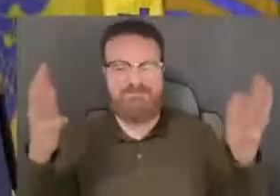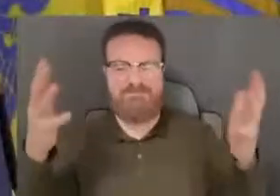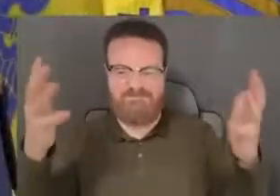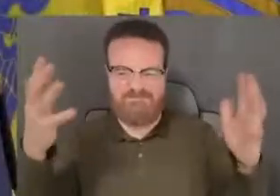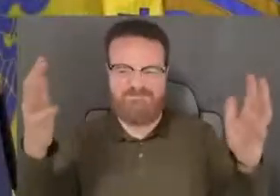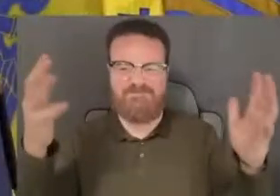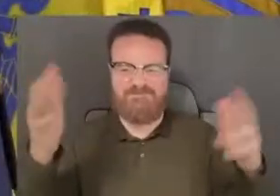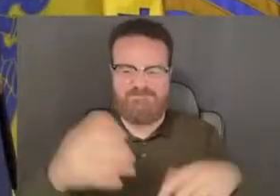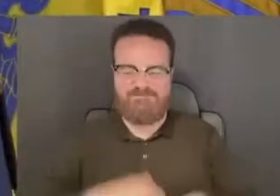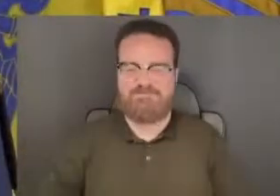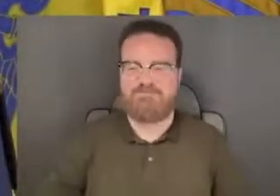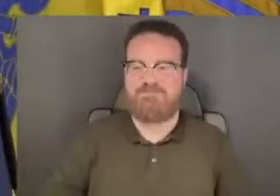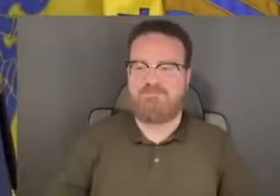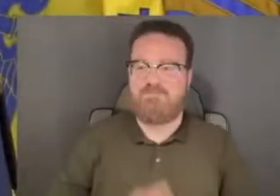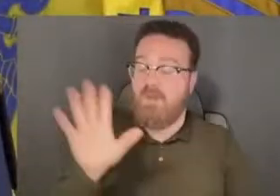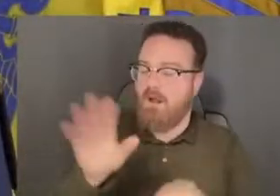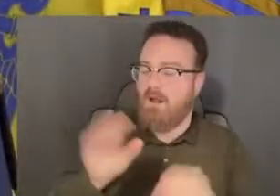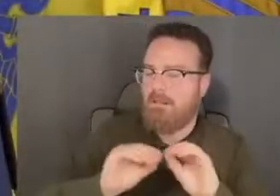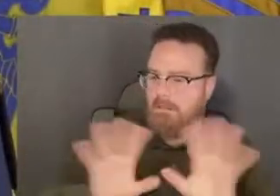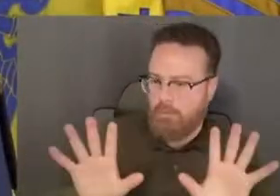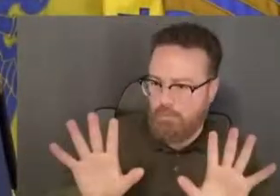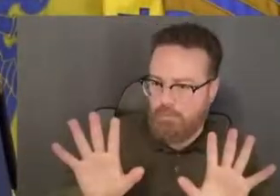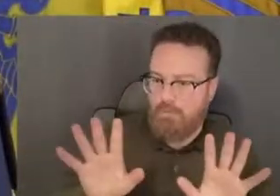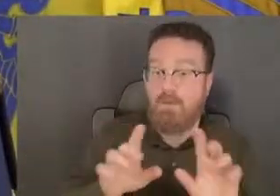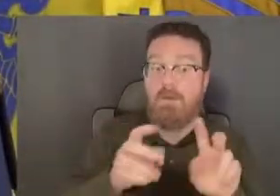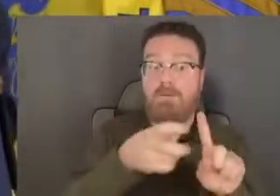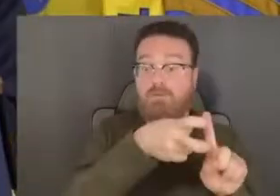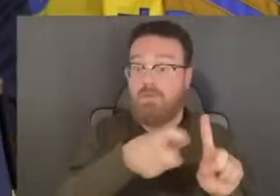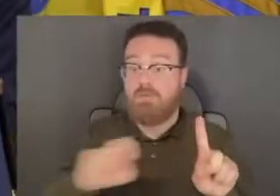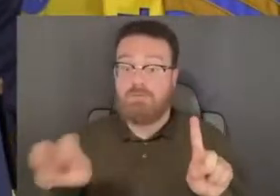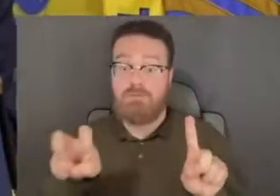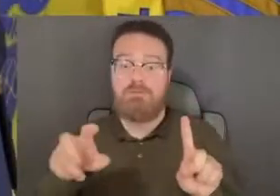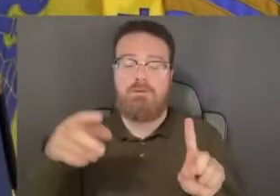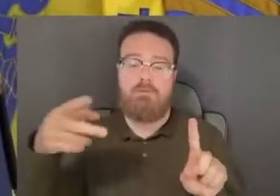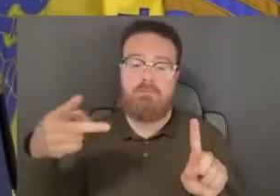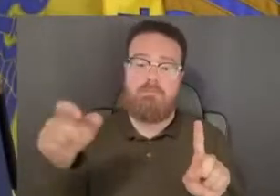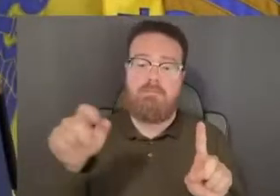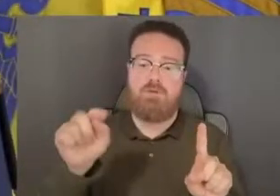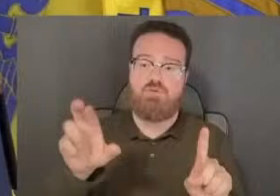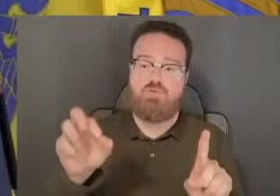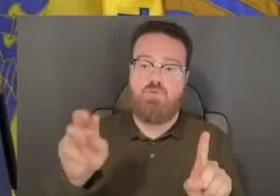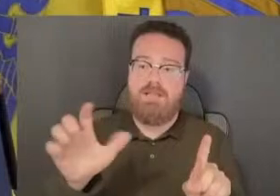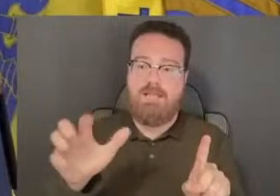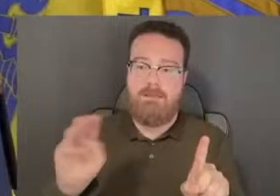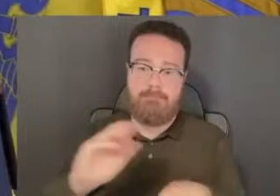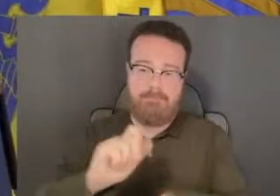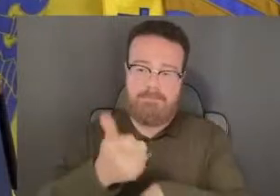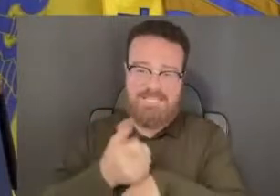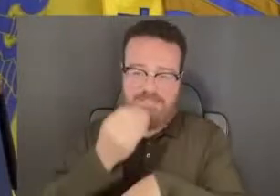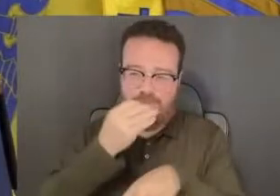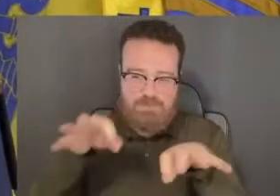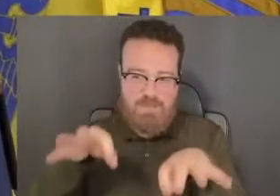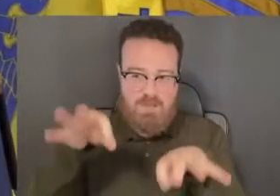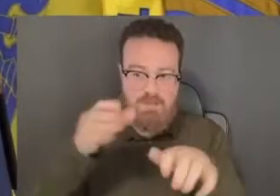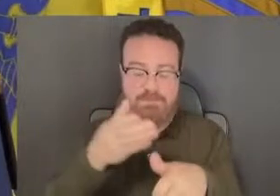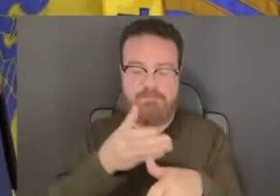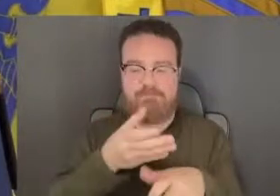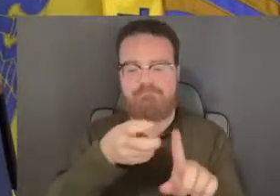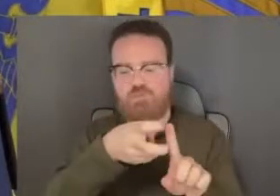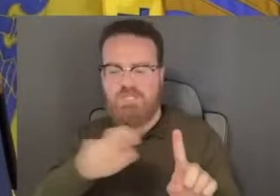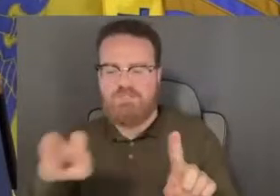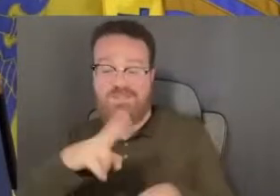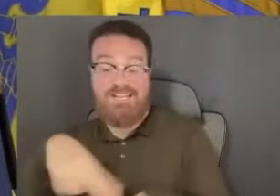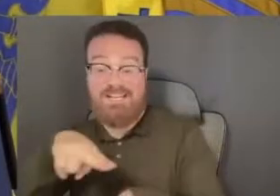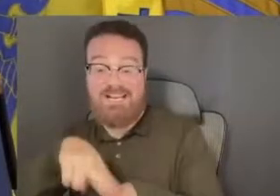To be clear, the transition from petroleum-based food dyes to natural ingredient food dyes will